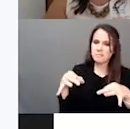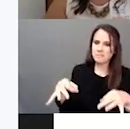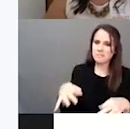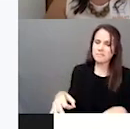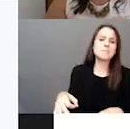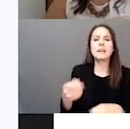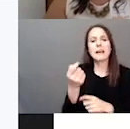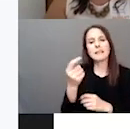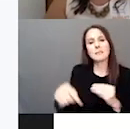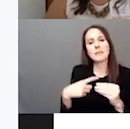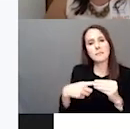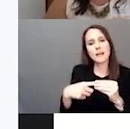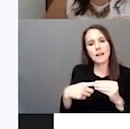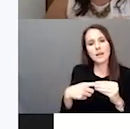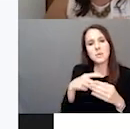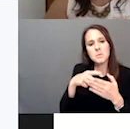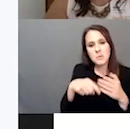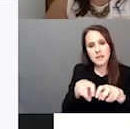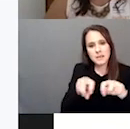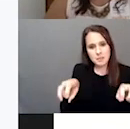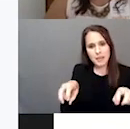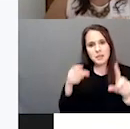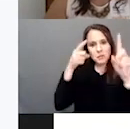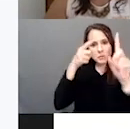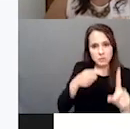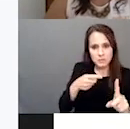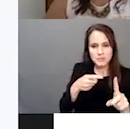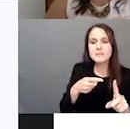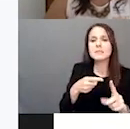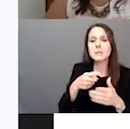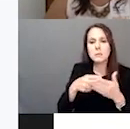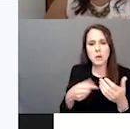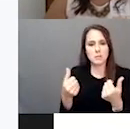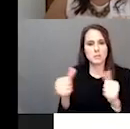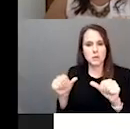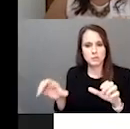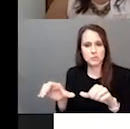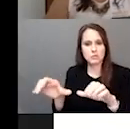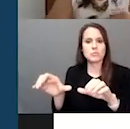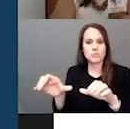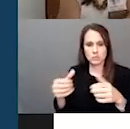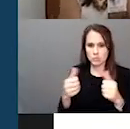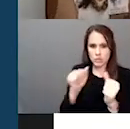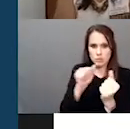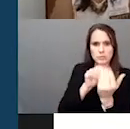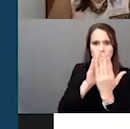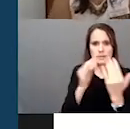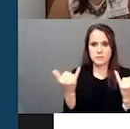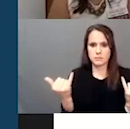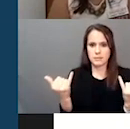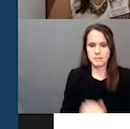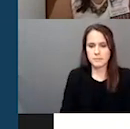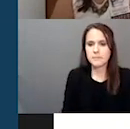this panel is intending to do, what we are really trying to address today.